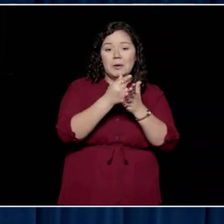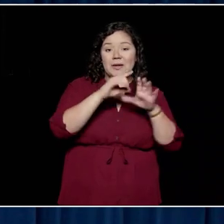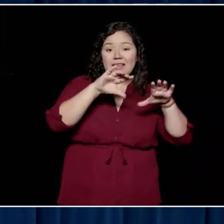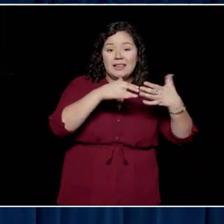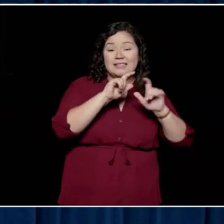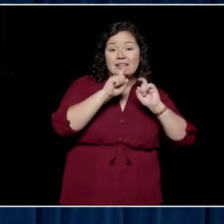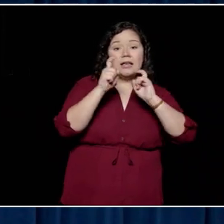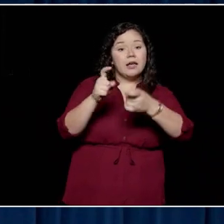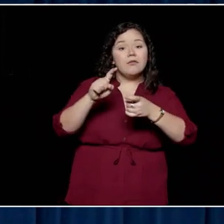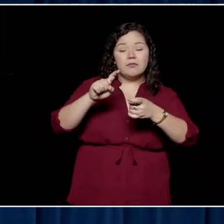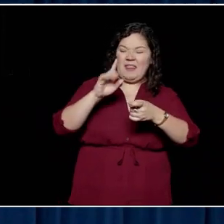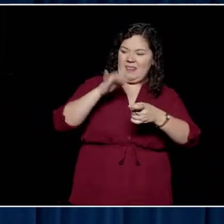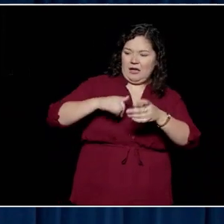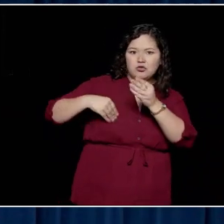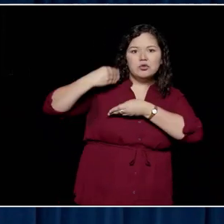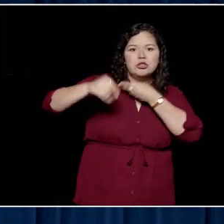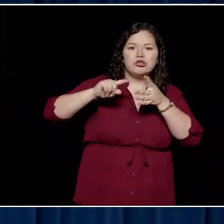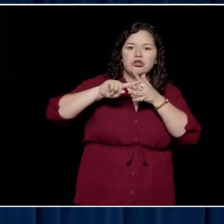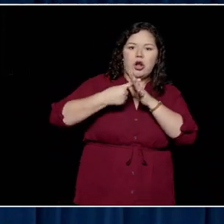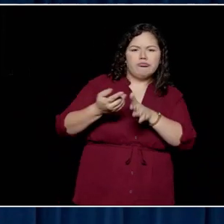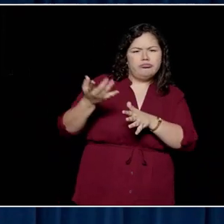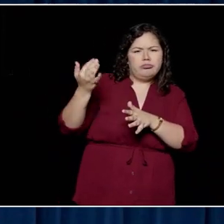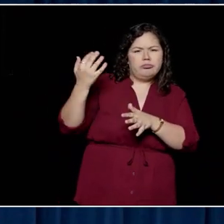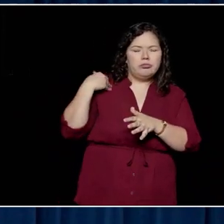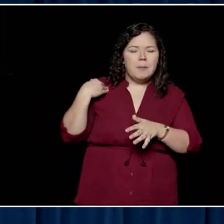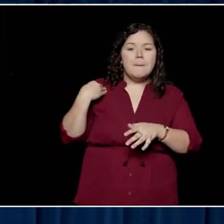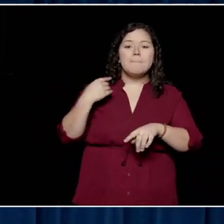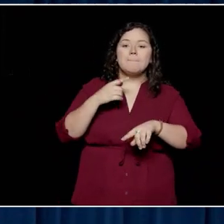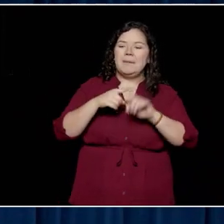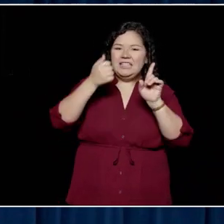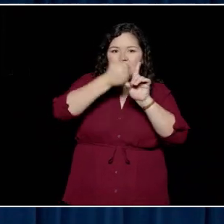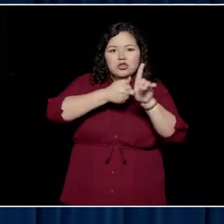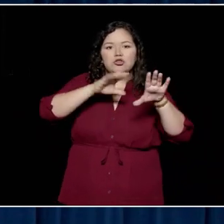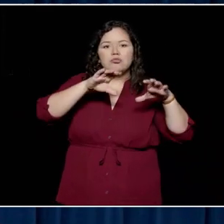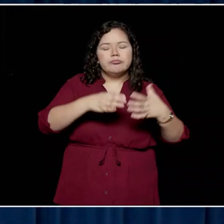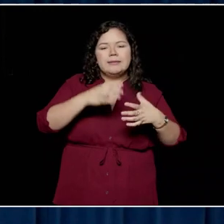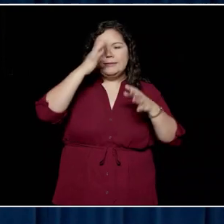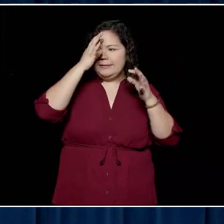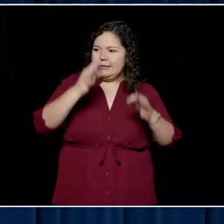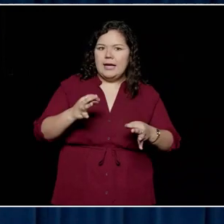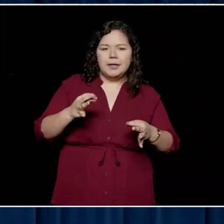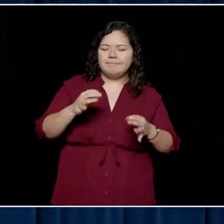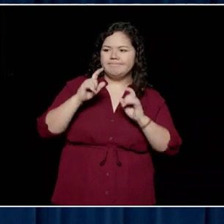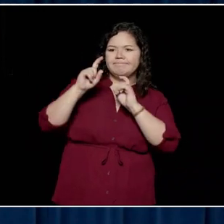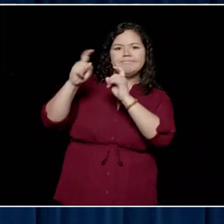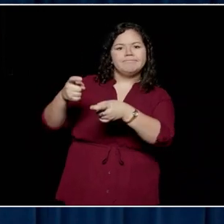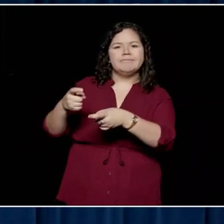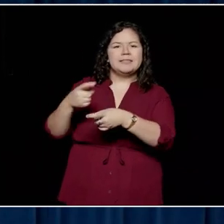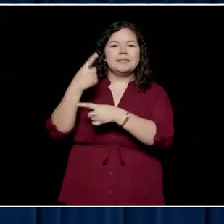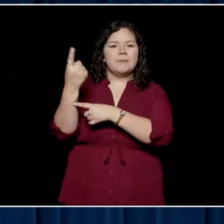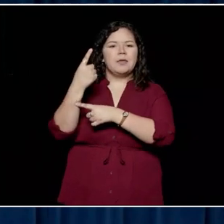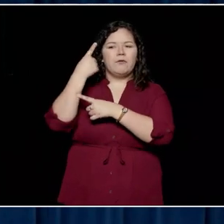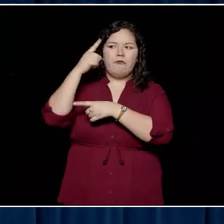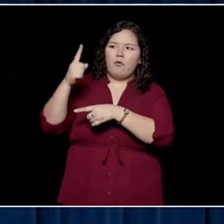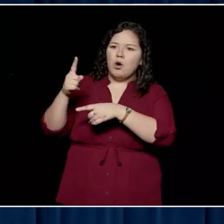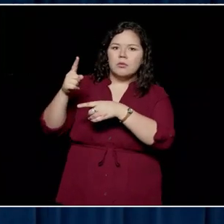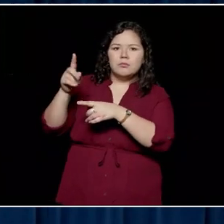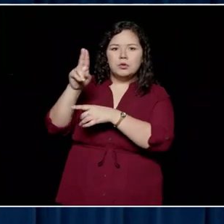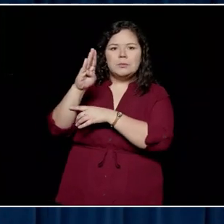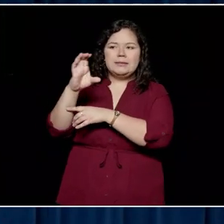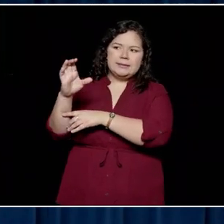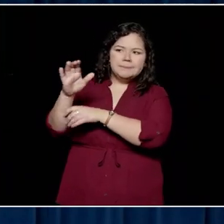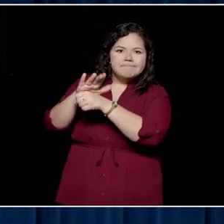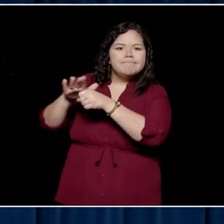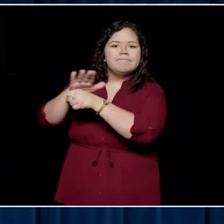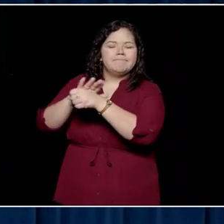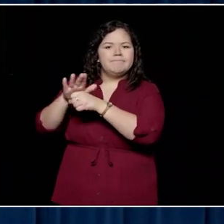1926. Since then, each graduating class has chosen a gift to enhance the campus. I now invite two